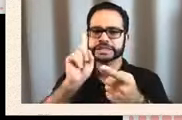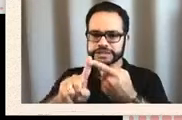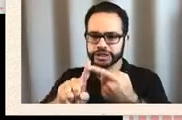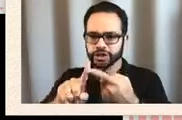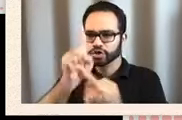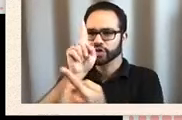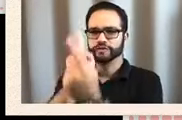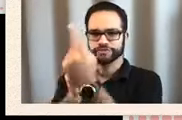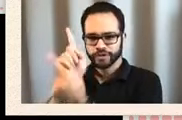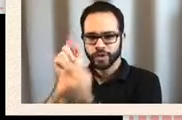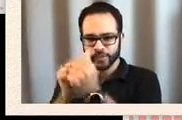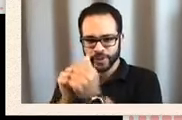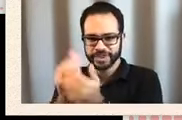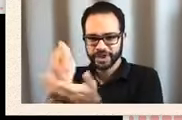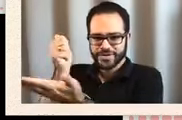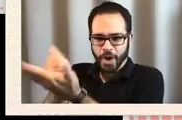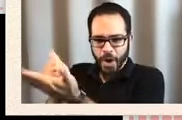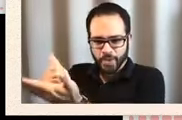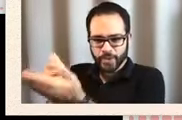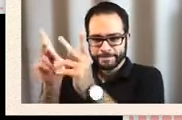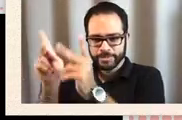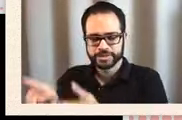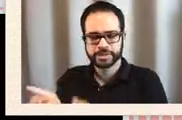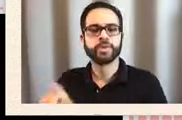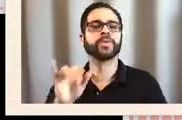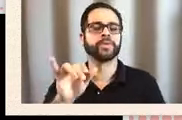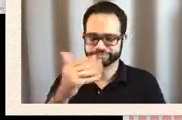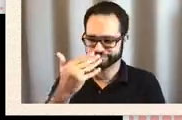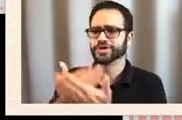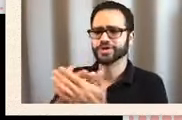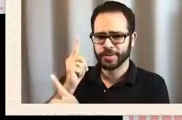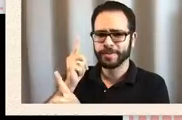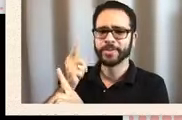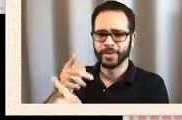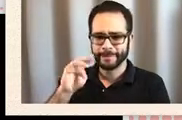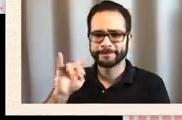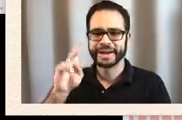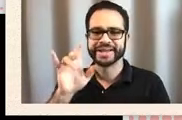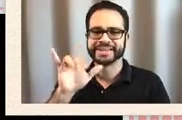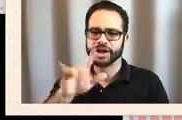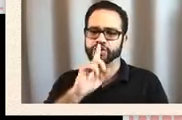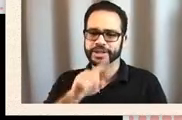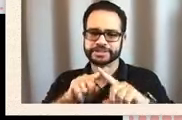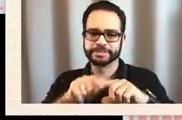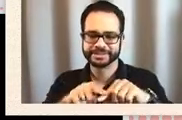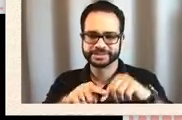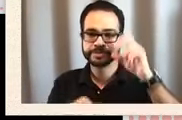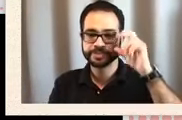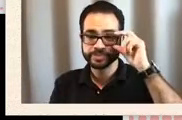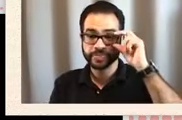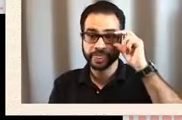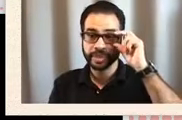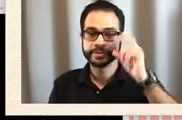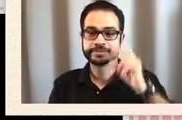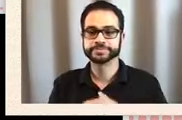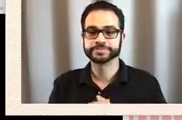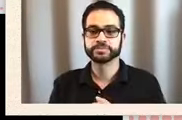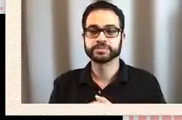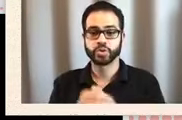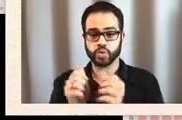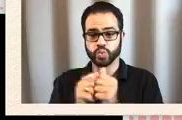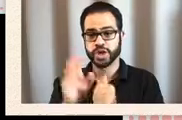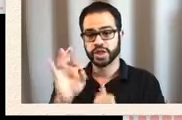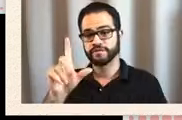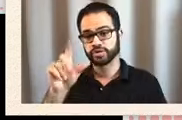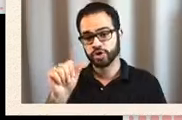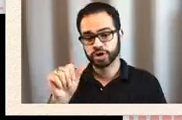Oh, well, so actually that's a really good point, Mike. And this will depend. So with Florida, and this is actually a really good place to